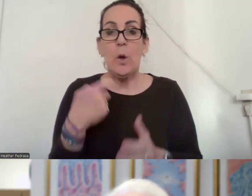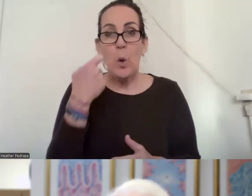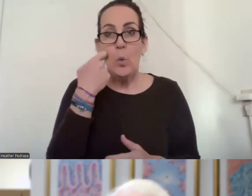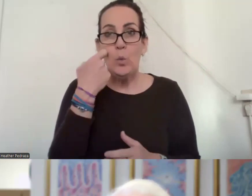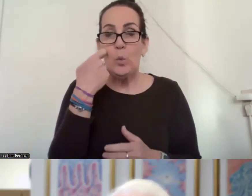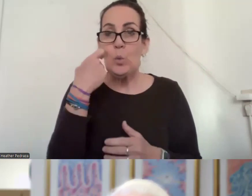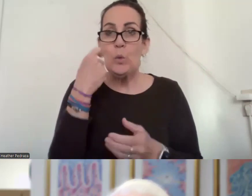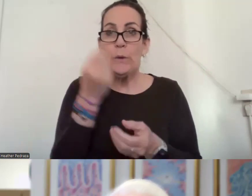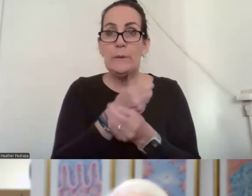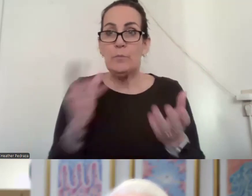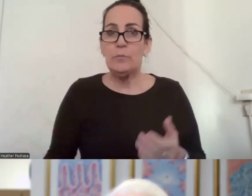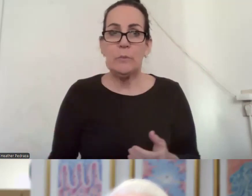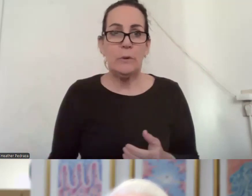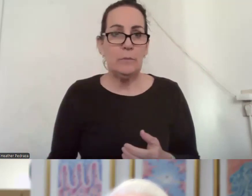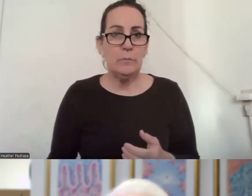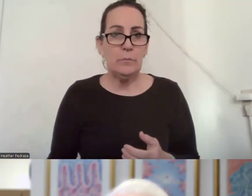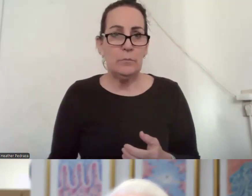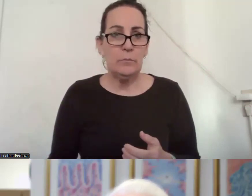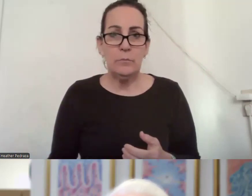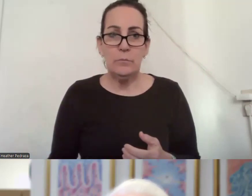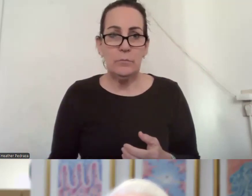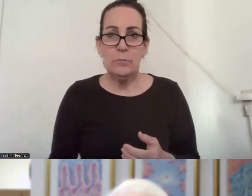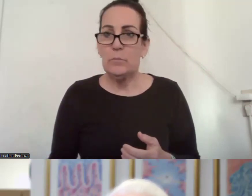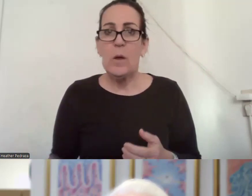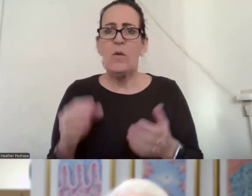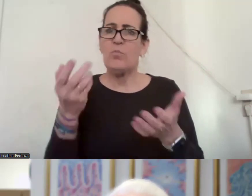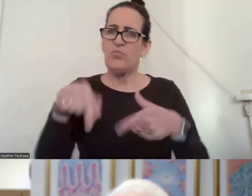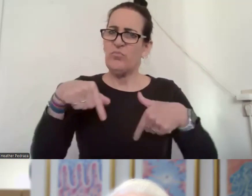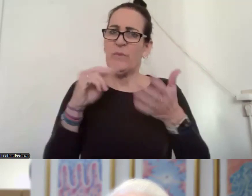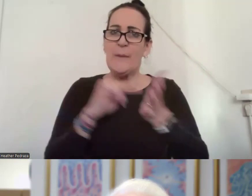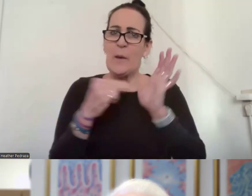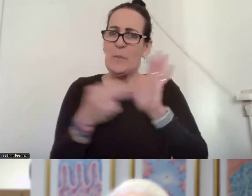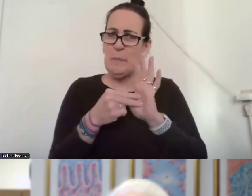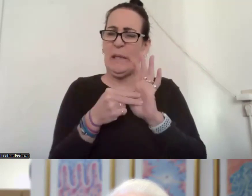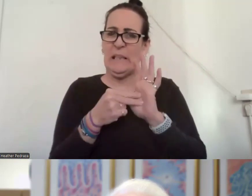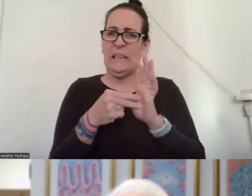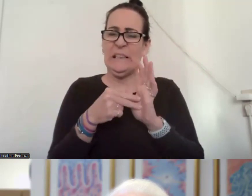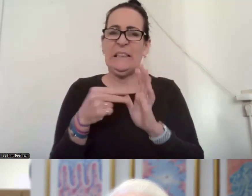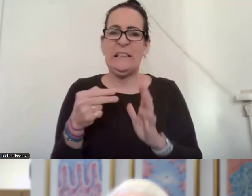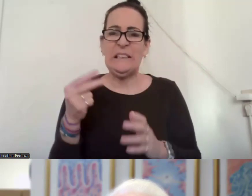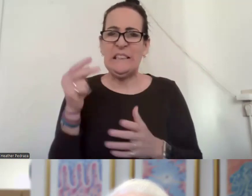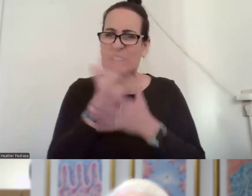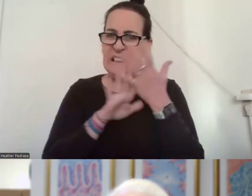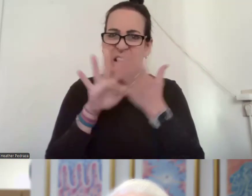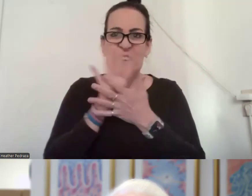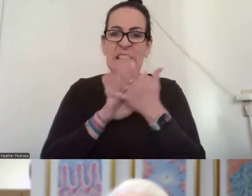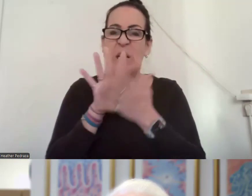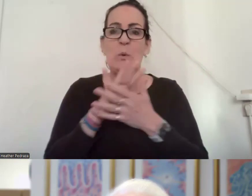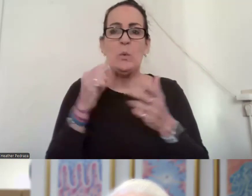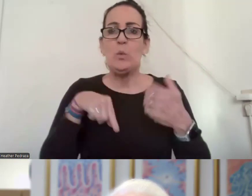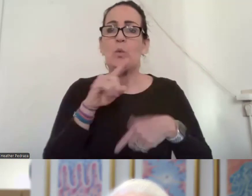the research trends, just to kind of, what does this all mean? We heard a lot